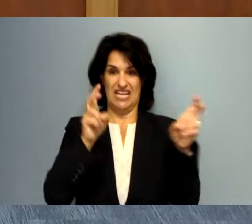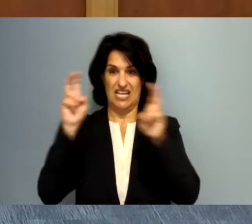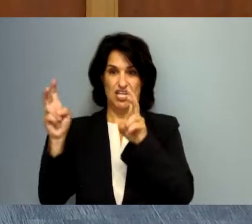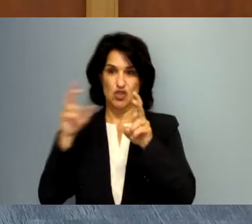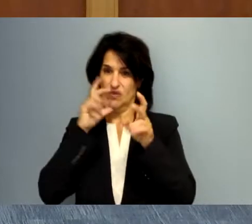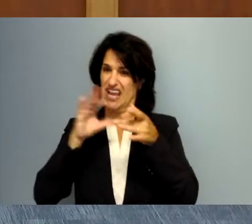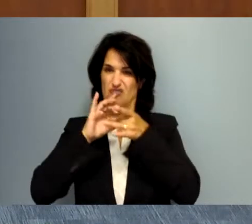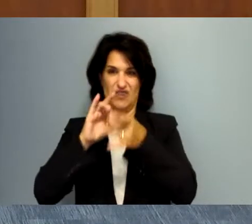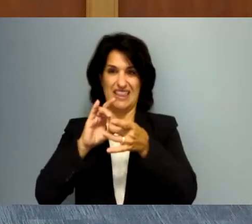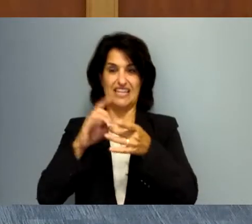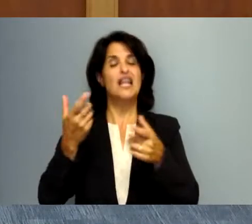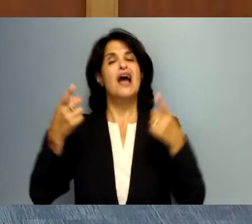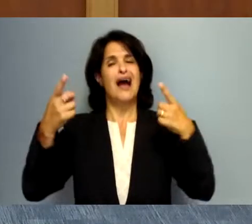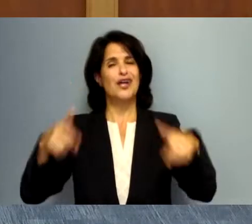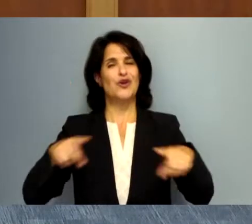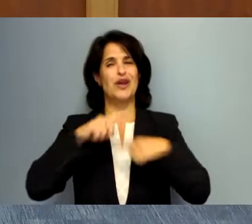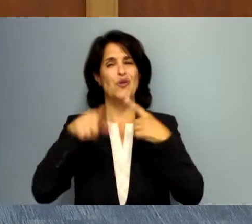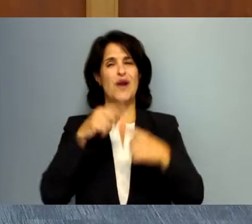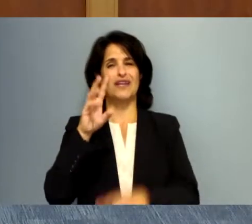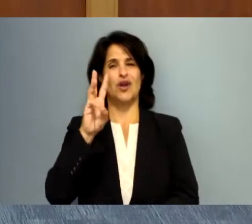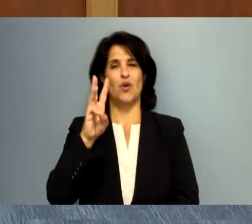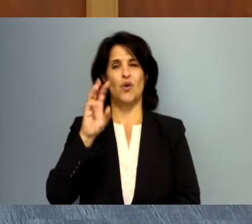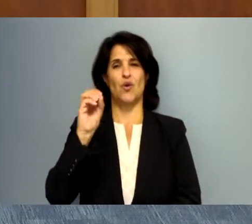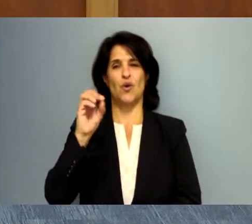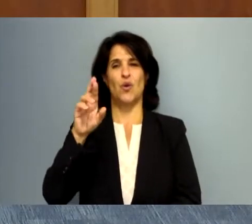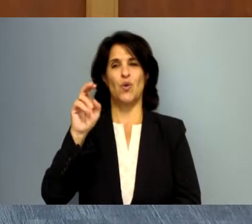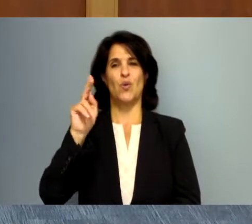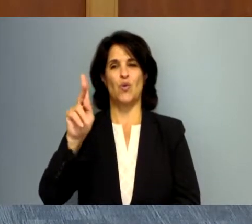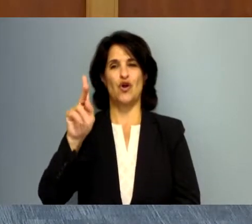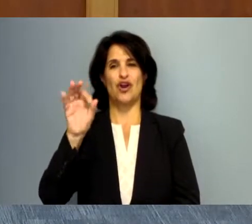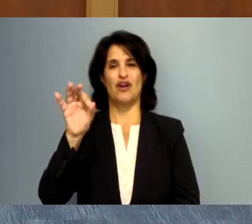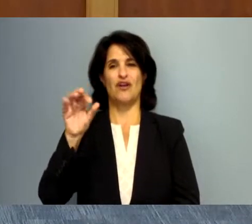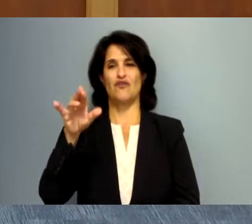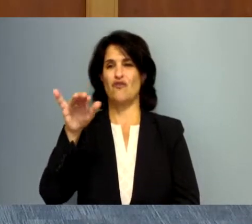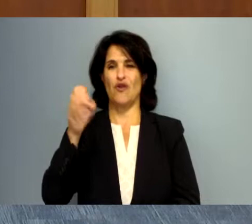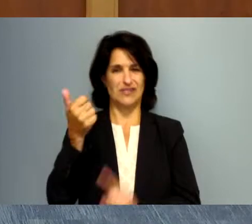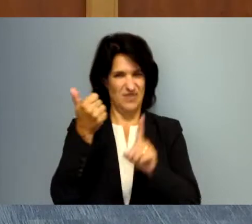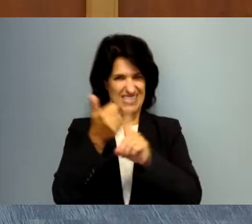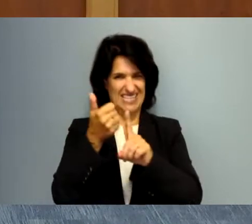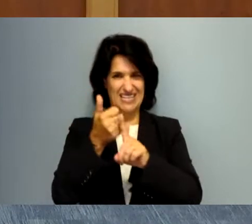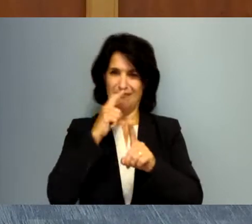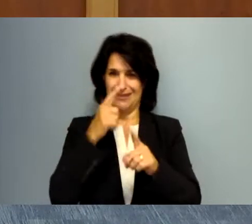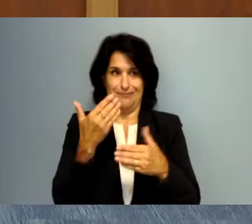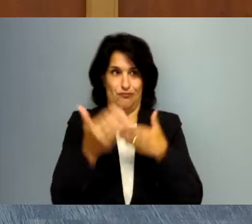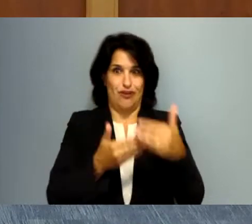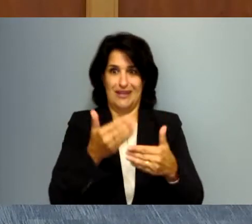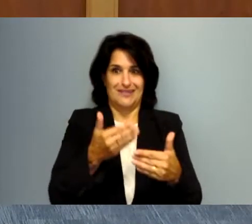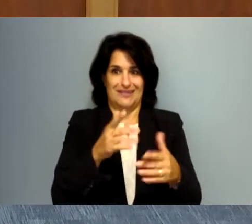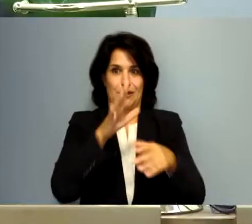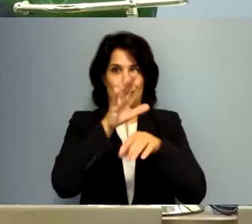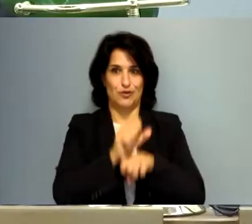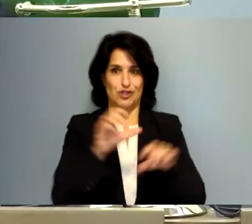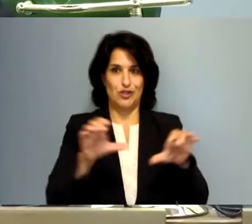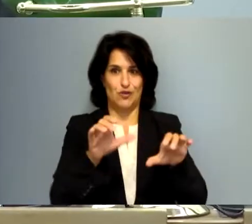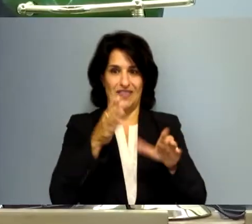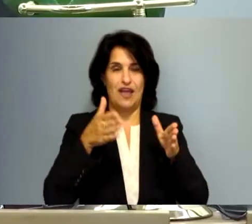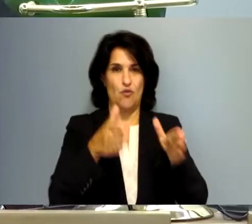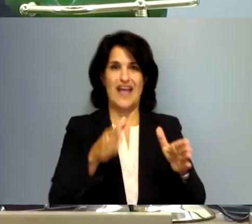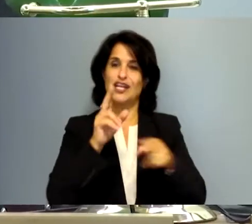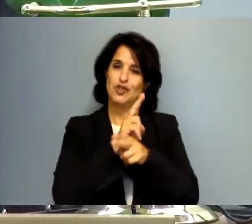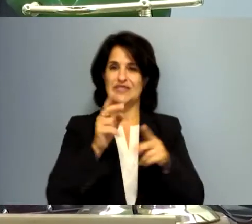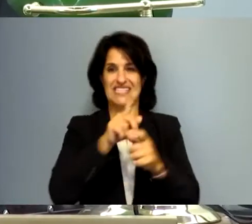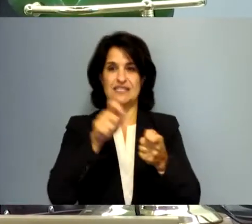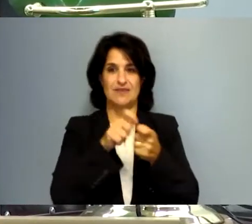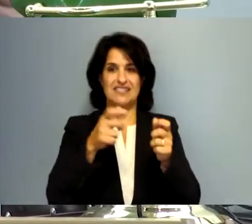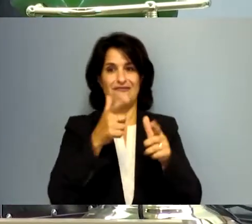was, when Workforce was on its own, it had a process it went through, it got used to doing things a certain way and used to a certain language, et cetera, and then